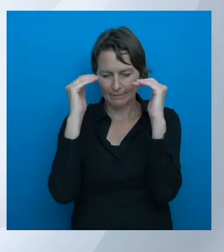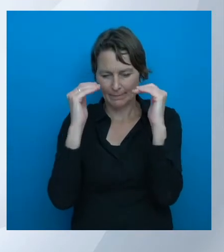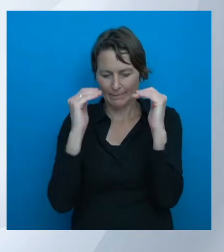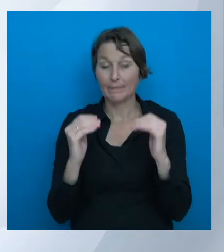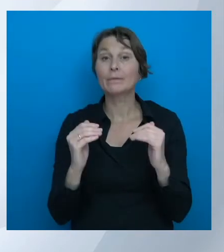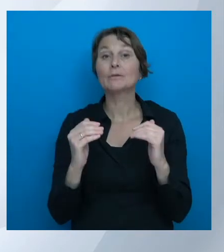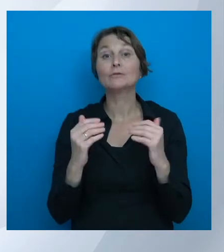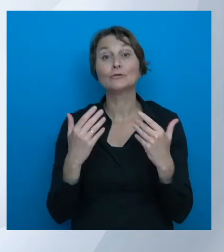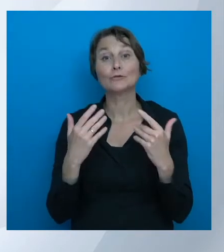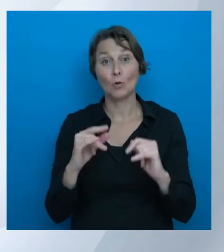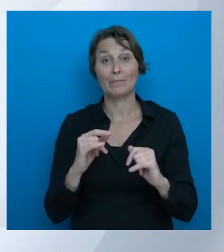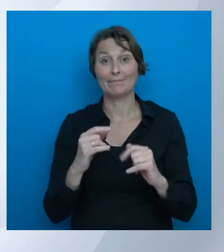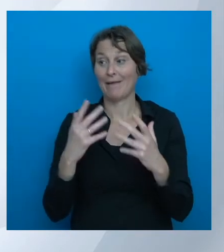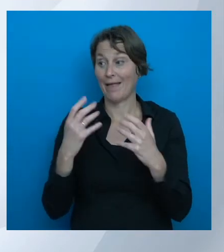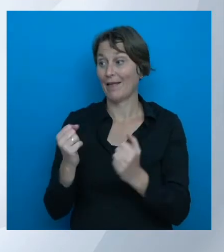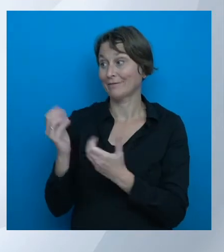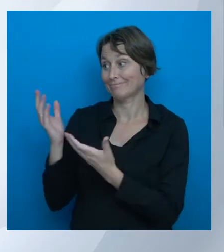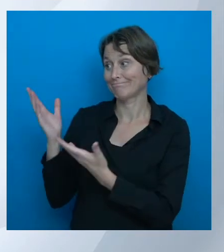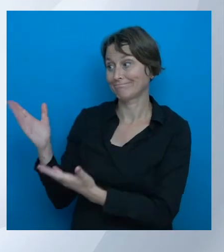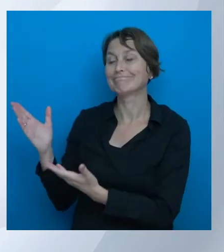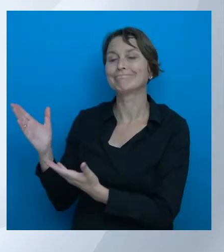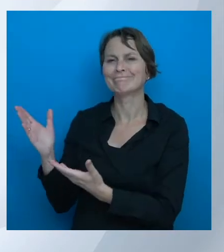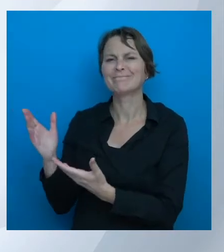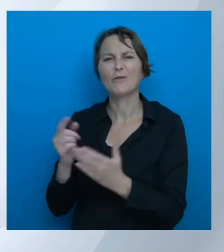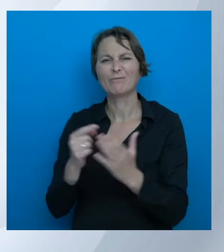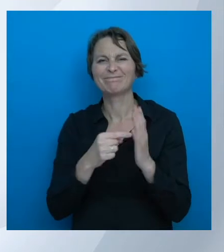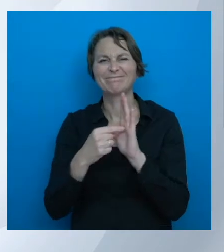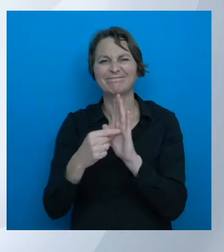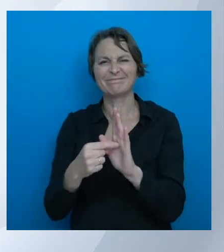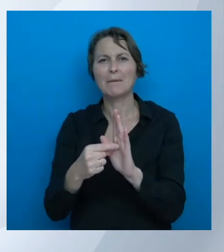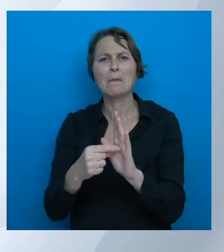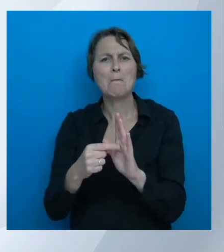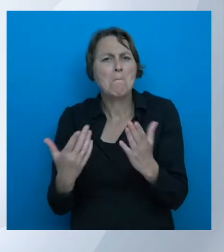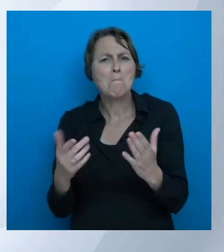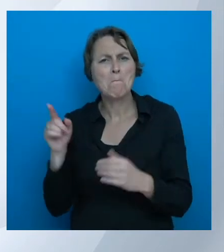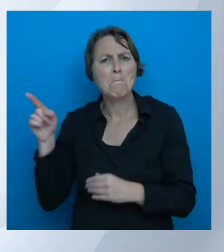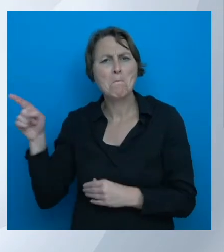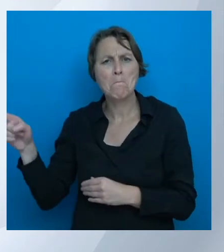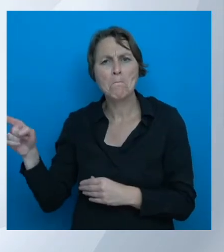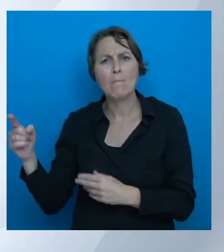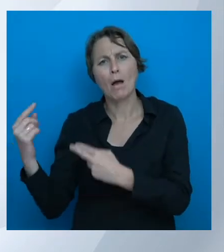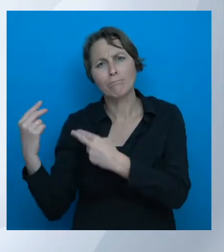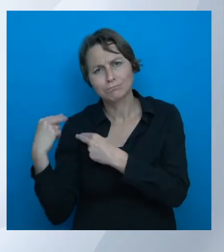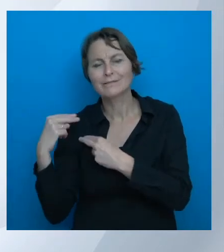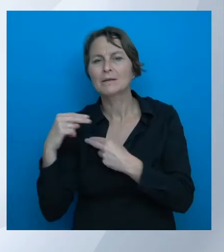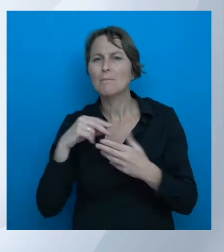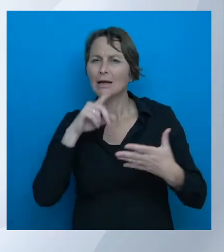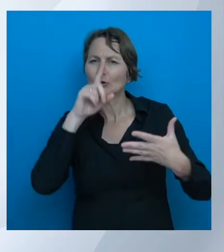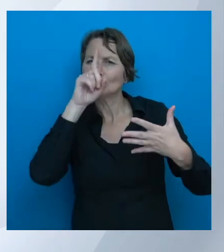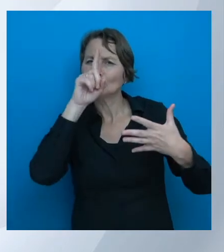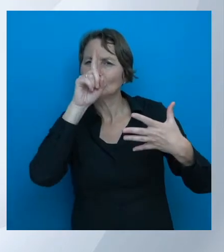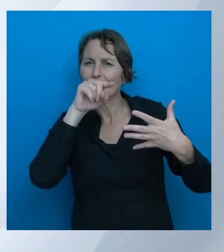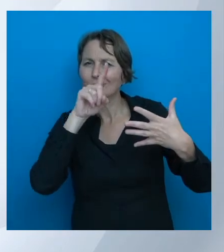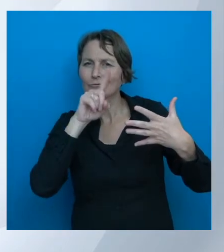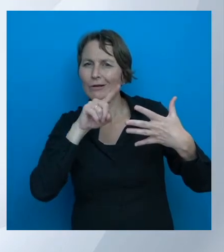demonstration that is checking on labels. So this is also a CRD,